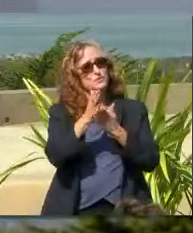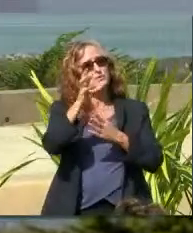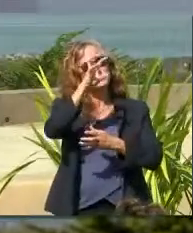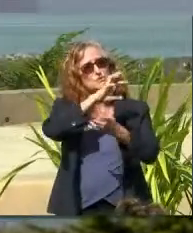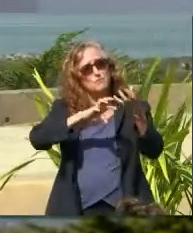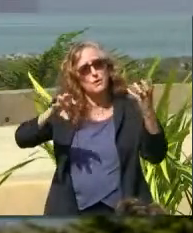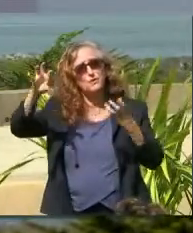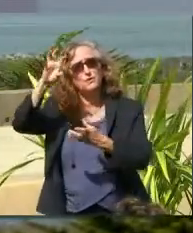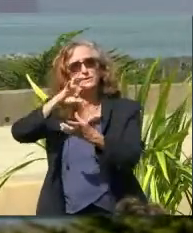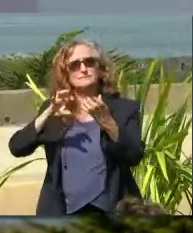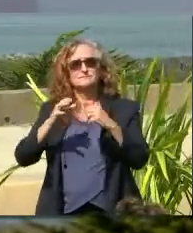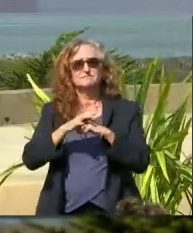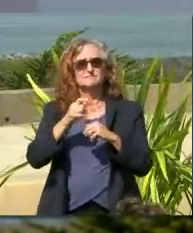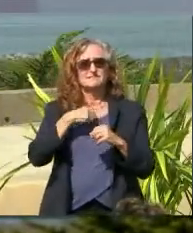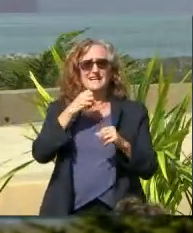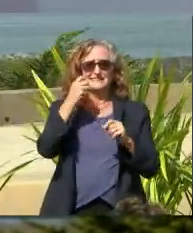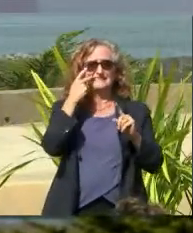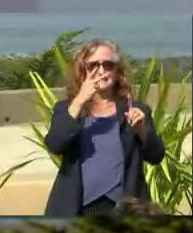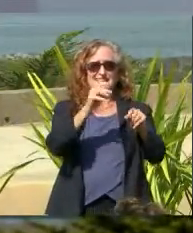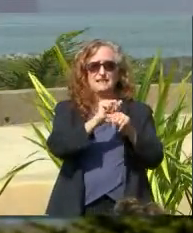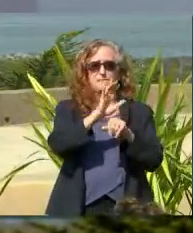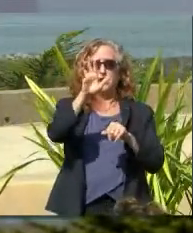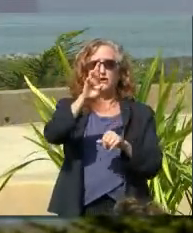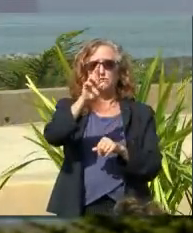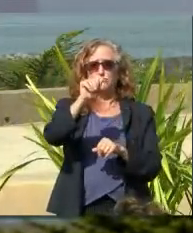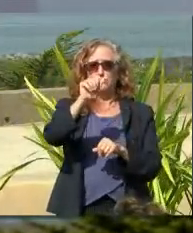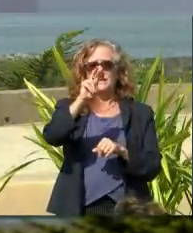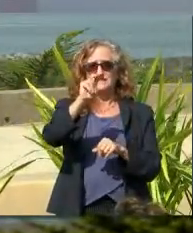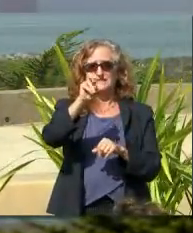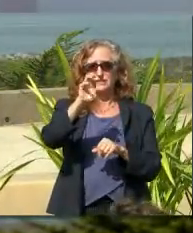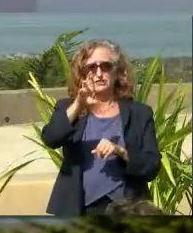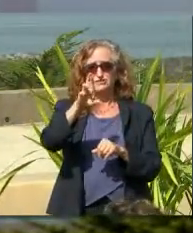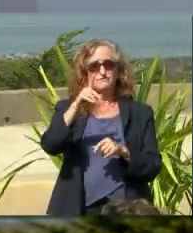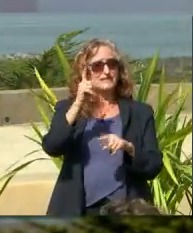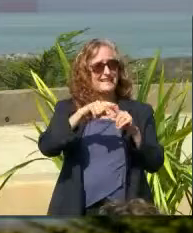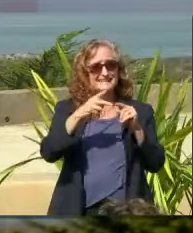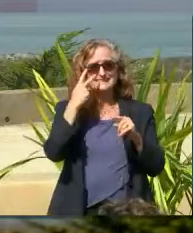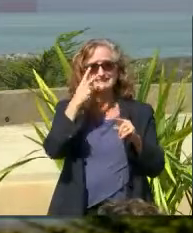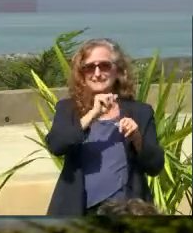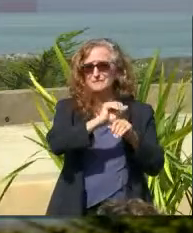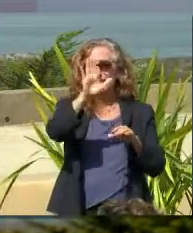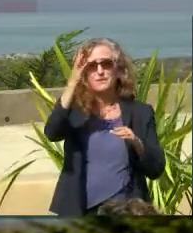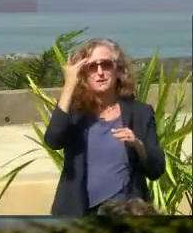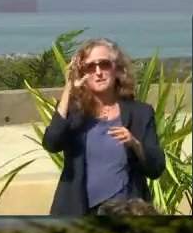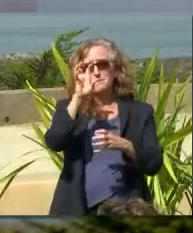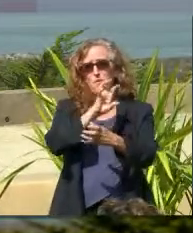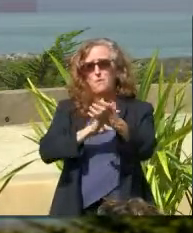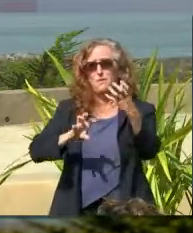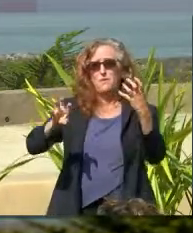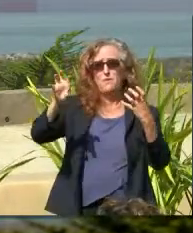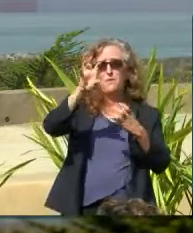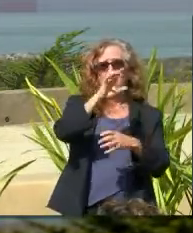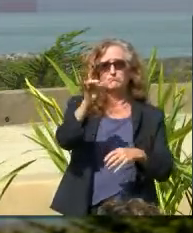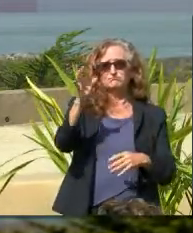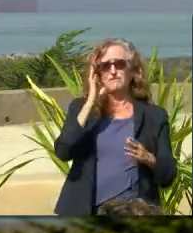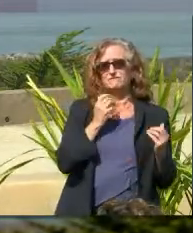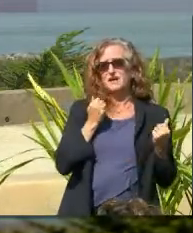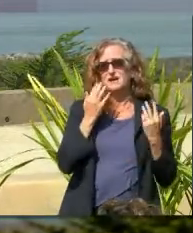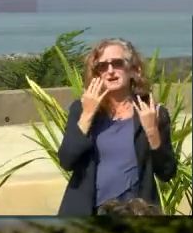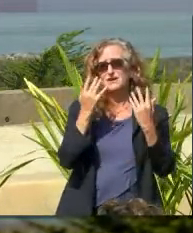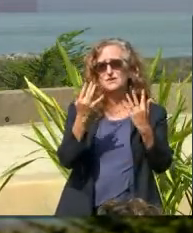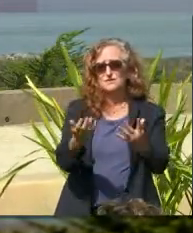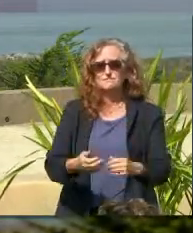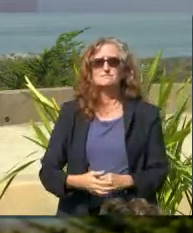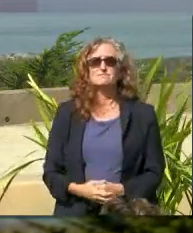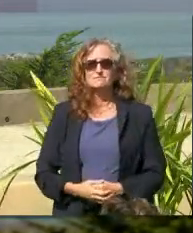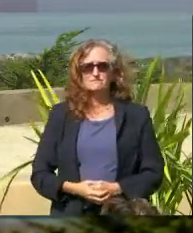our beautiful mountain, which wasn't there that day behind the smoke. And I was thinking about what to say about our current situation on the Pacific